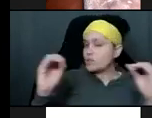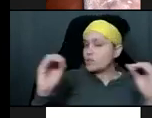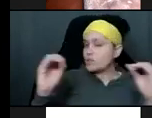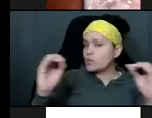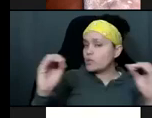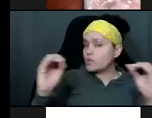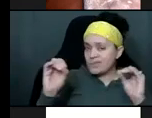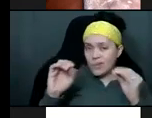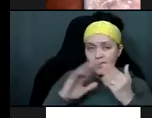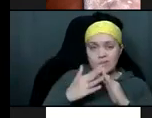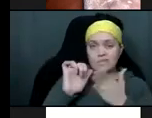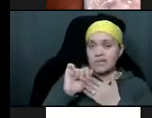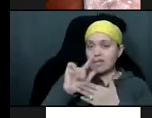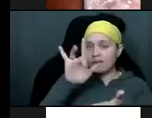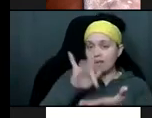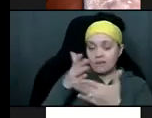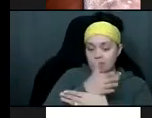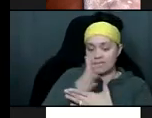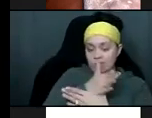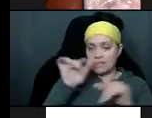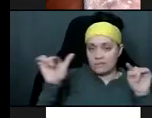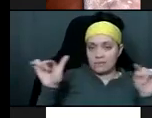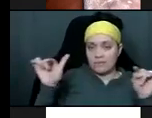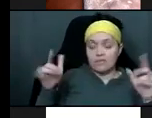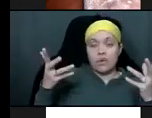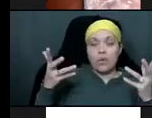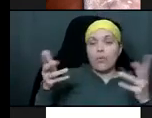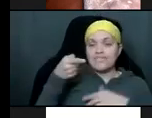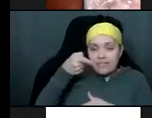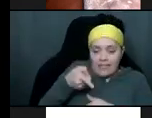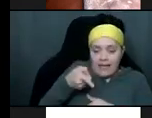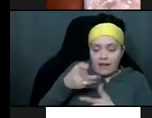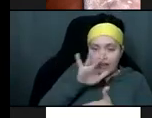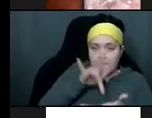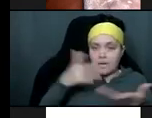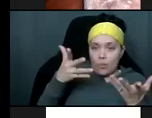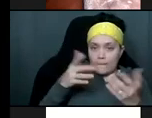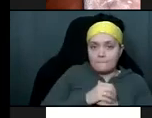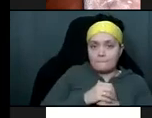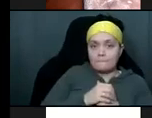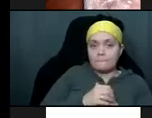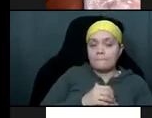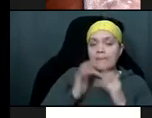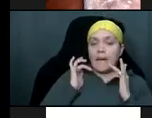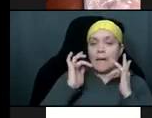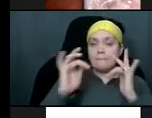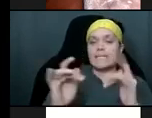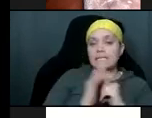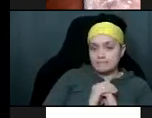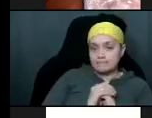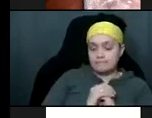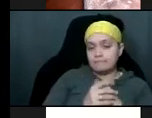cities at all in between. What is there? An empty space.